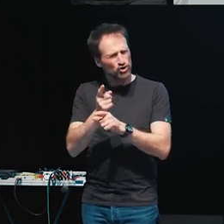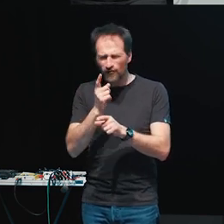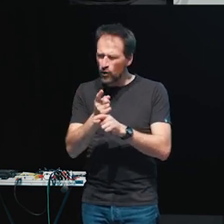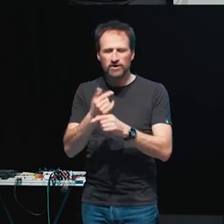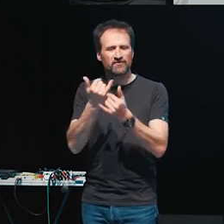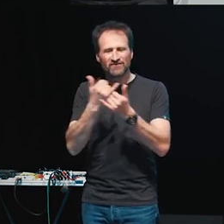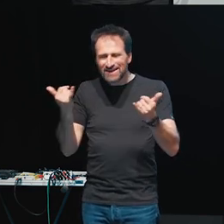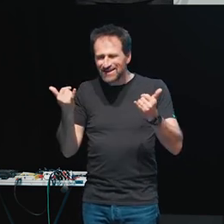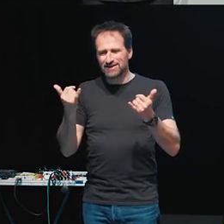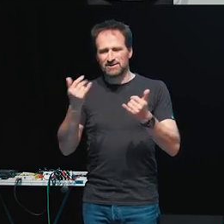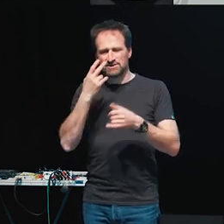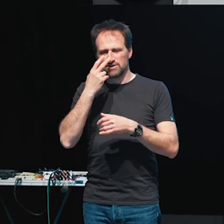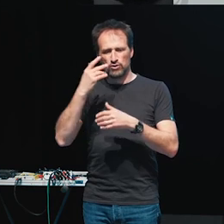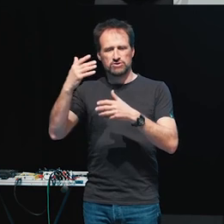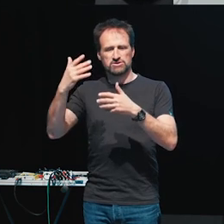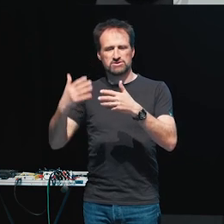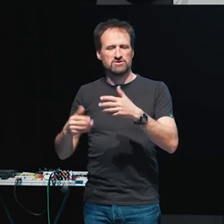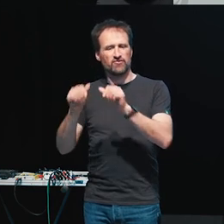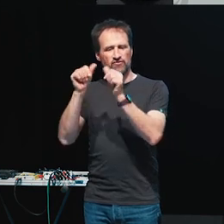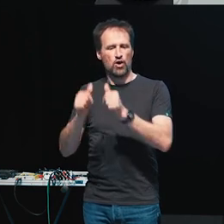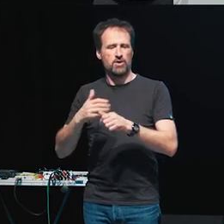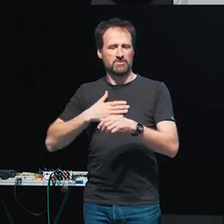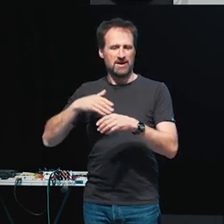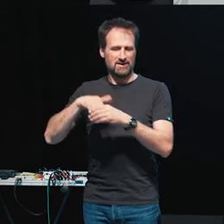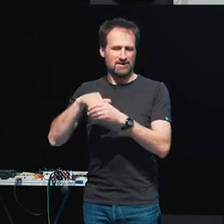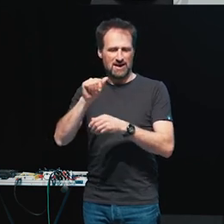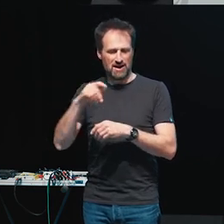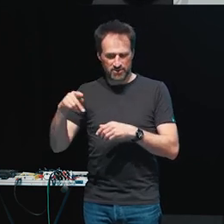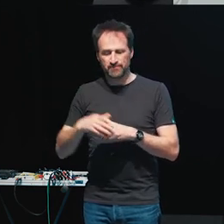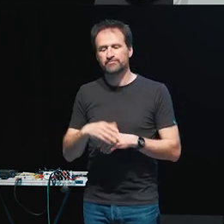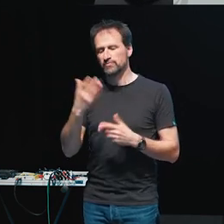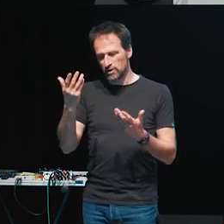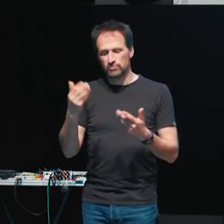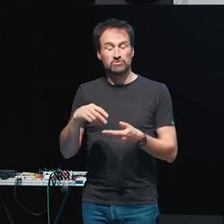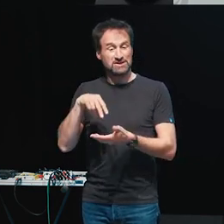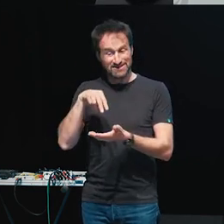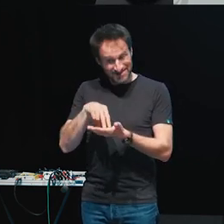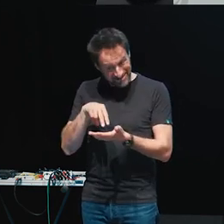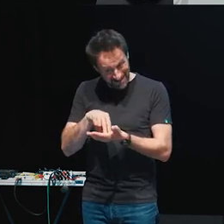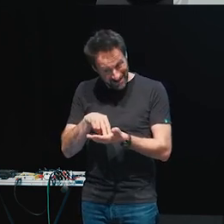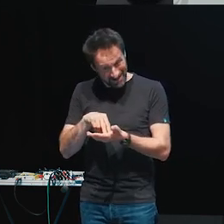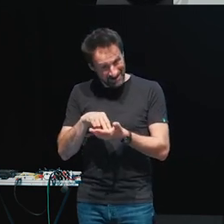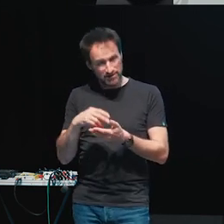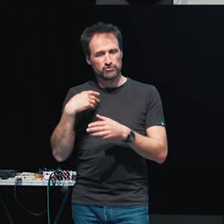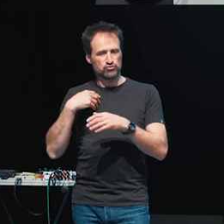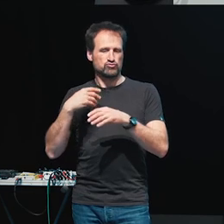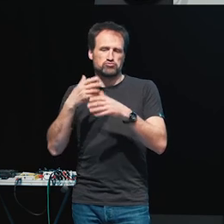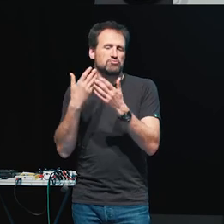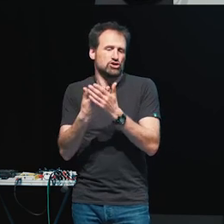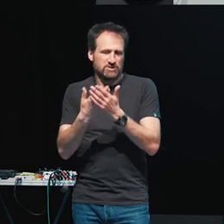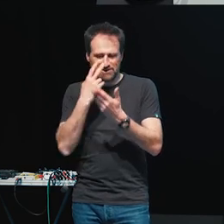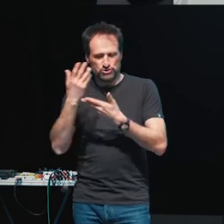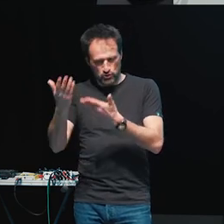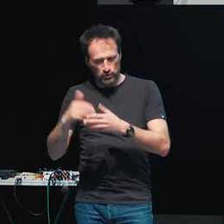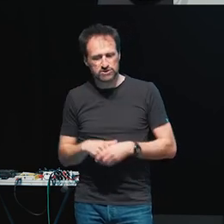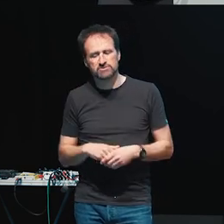app. So for example, for project issue navigator, we will probably have a state that looks something like this. We will